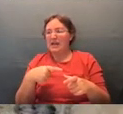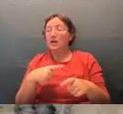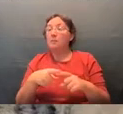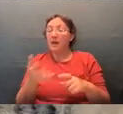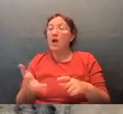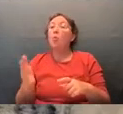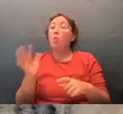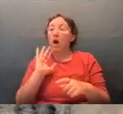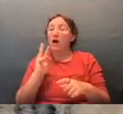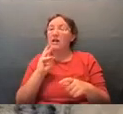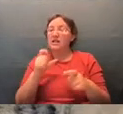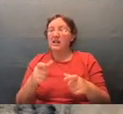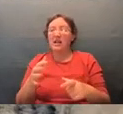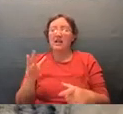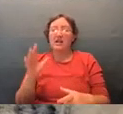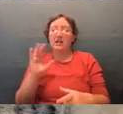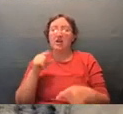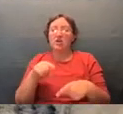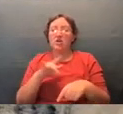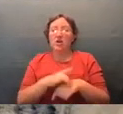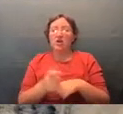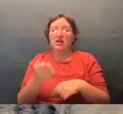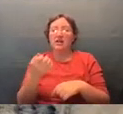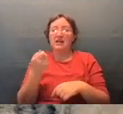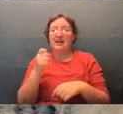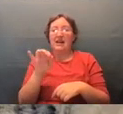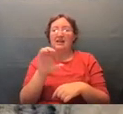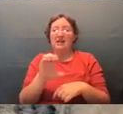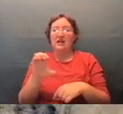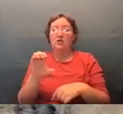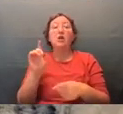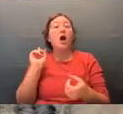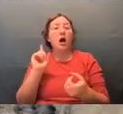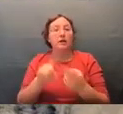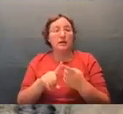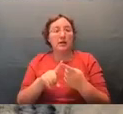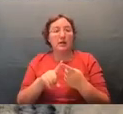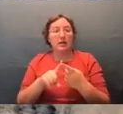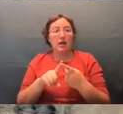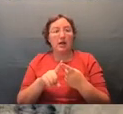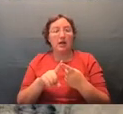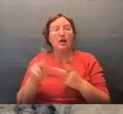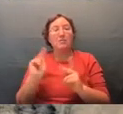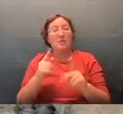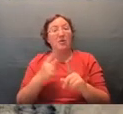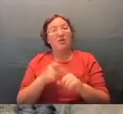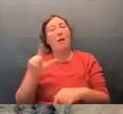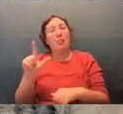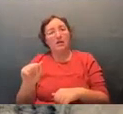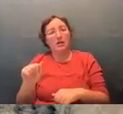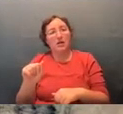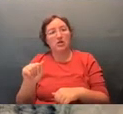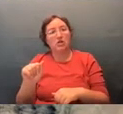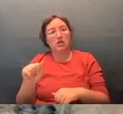lake back in the early 1900s until people from Los Angeles came up